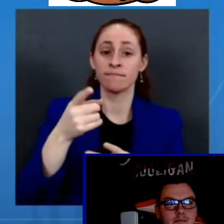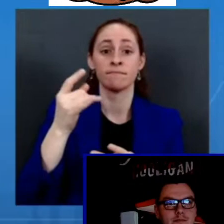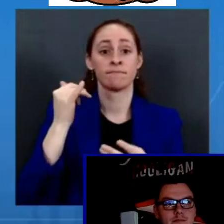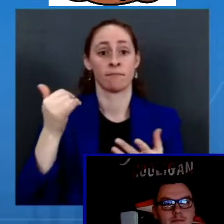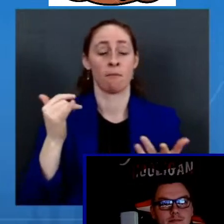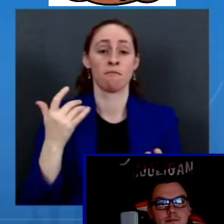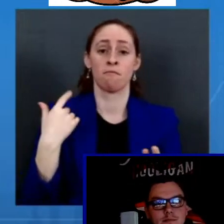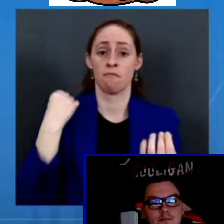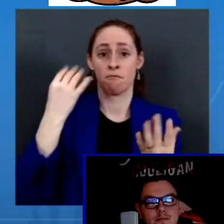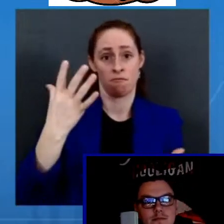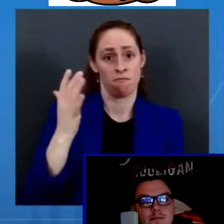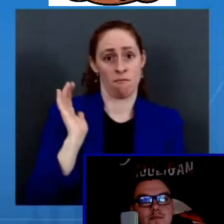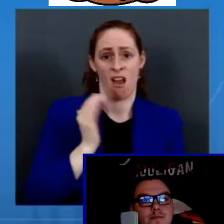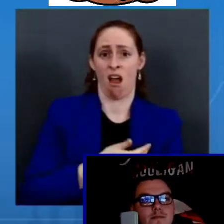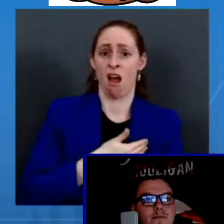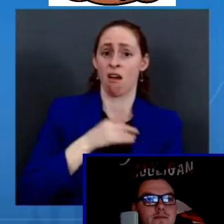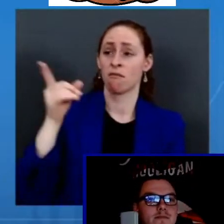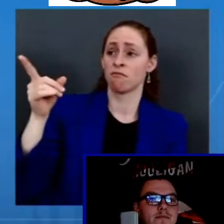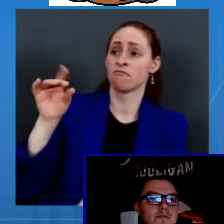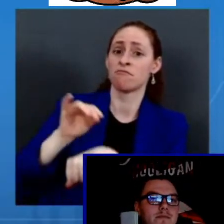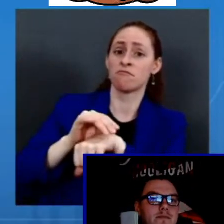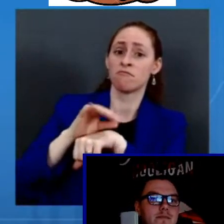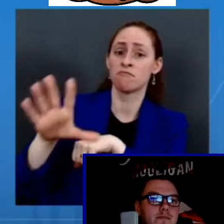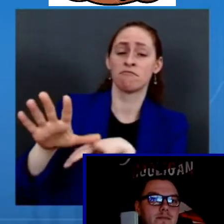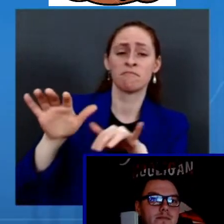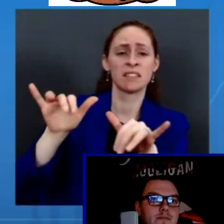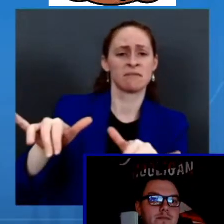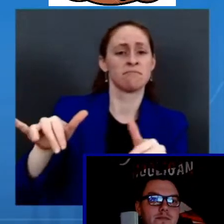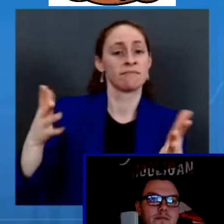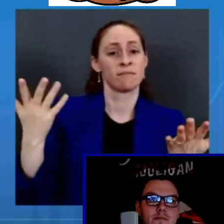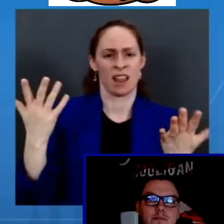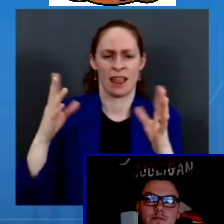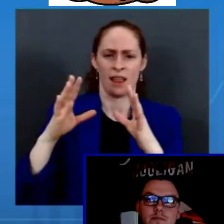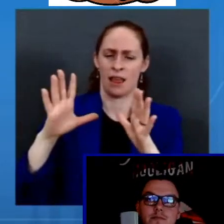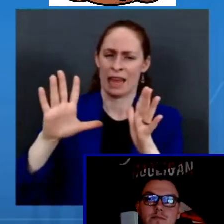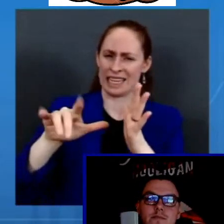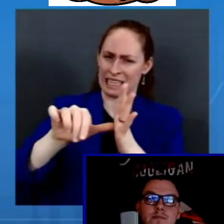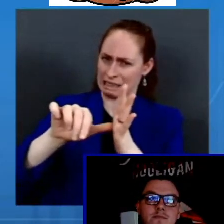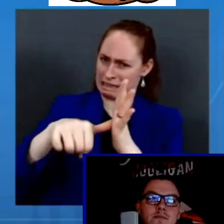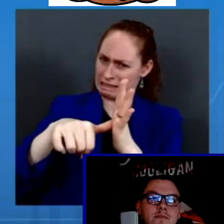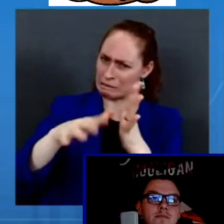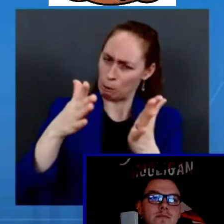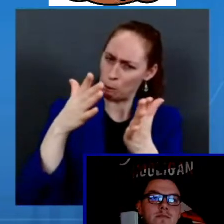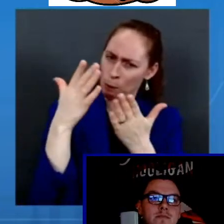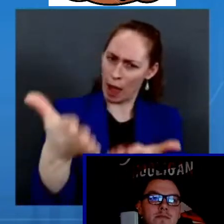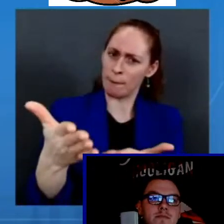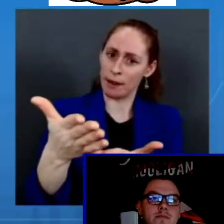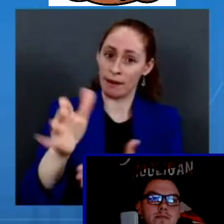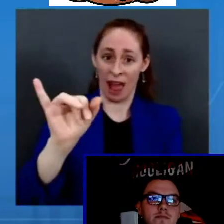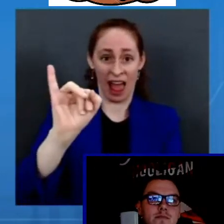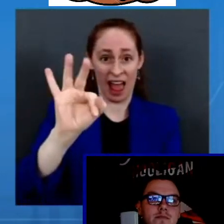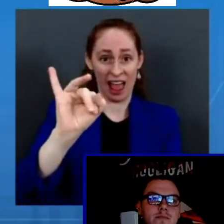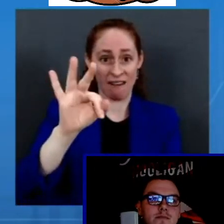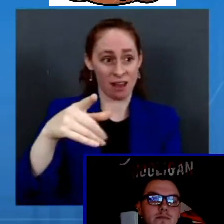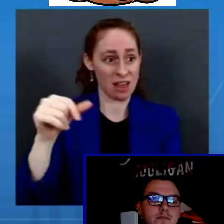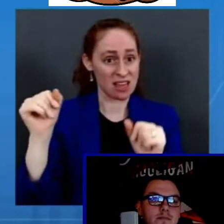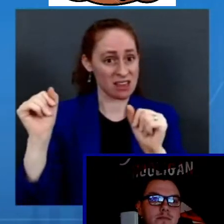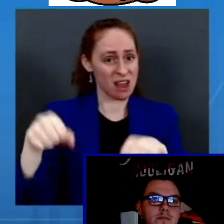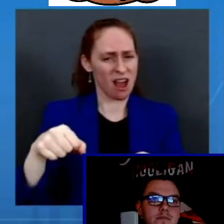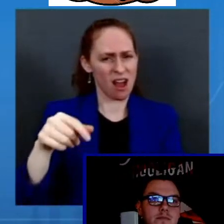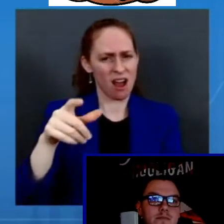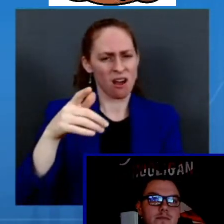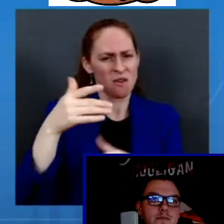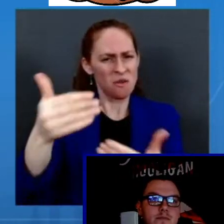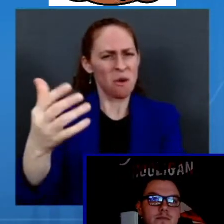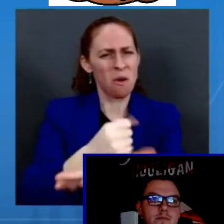strongly recommends that people who are eligible for a booster go get a booster. That is everyone above the ages of 16, boosting